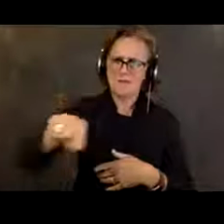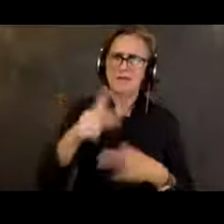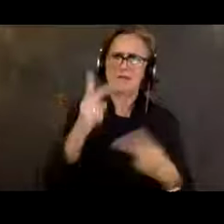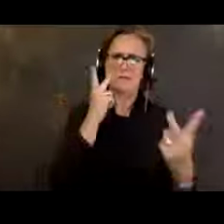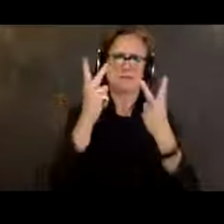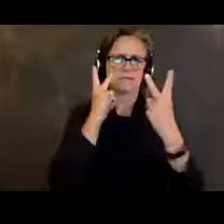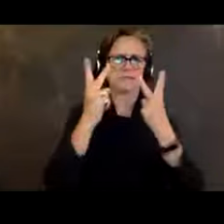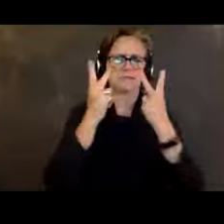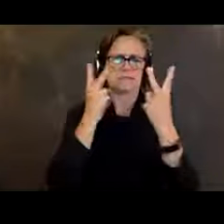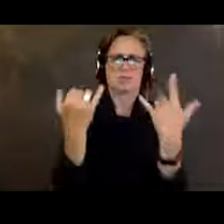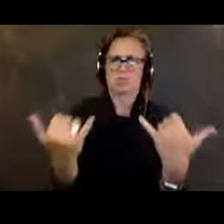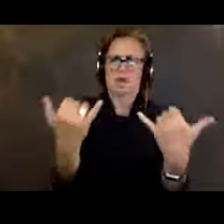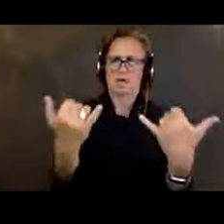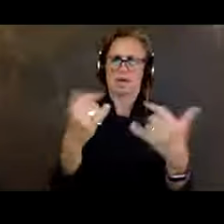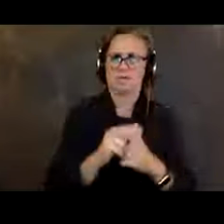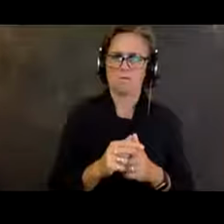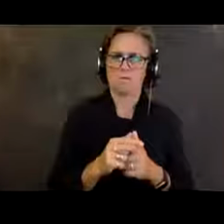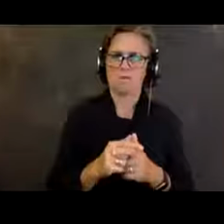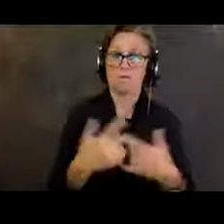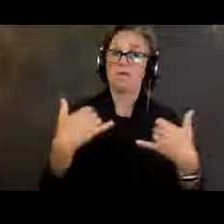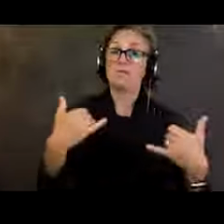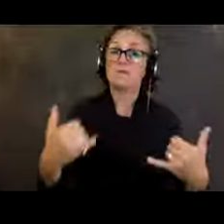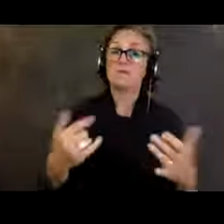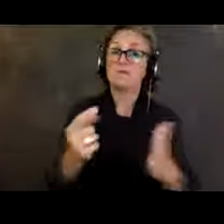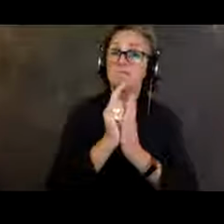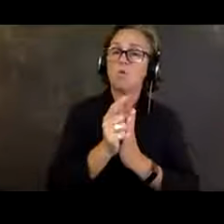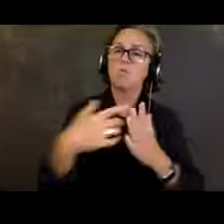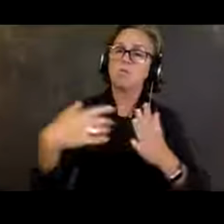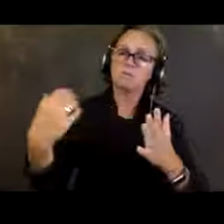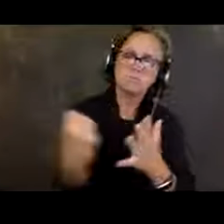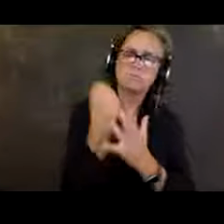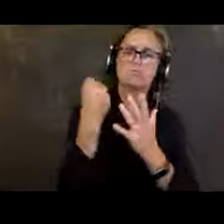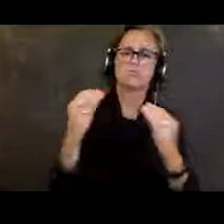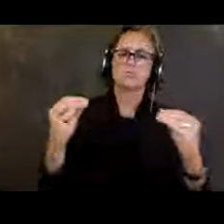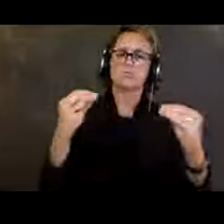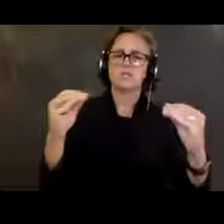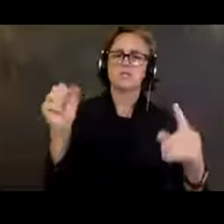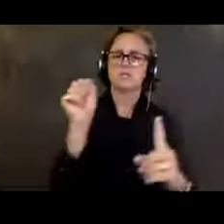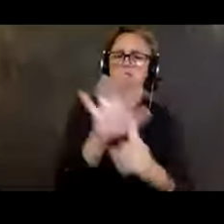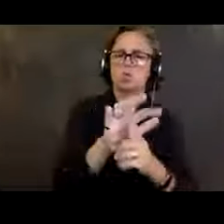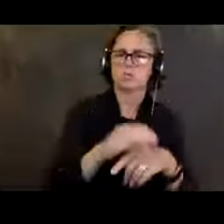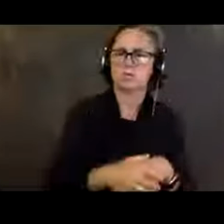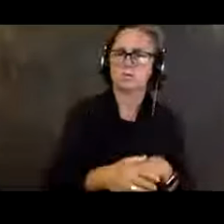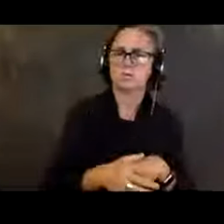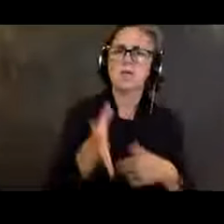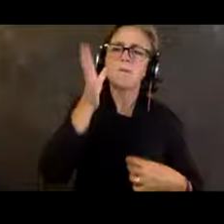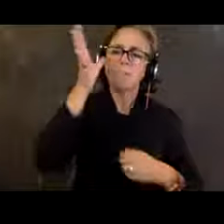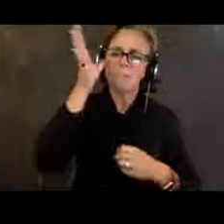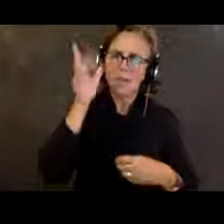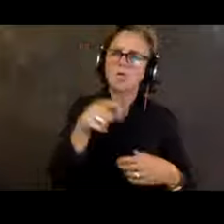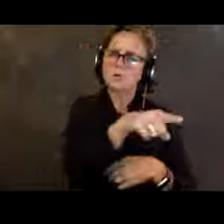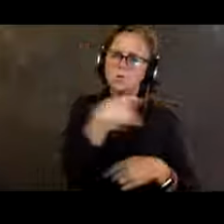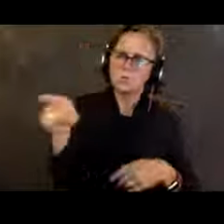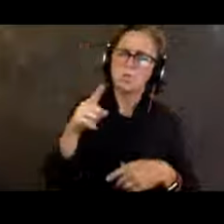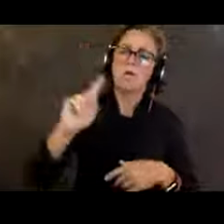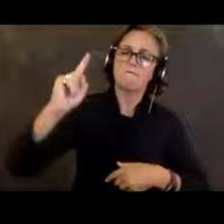As parents, we're our children's first teachers and have the opportunity to help them cope and deal with the impact of racism and